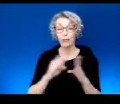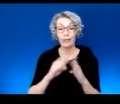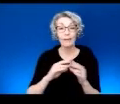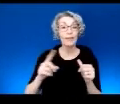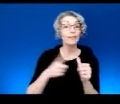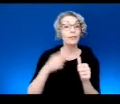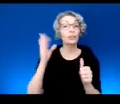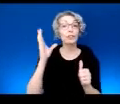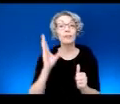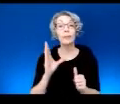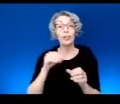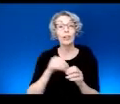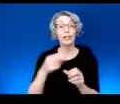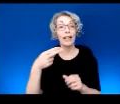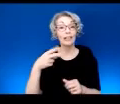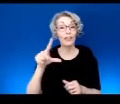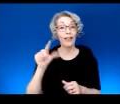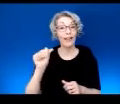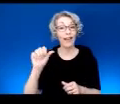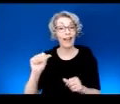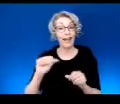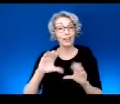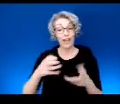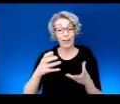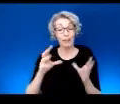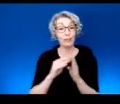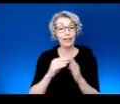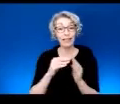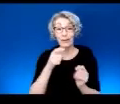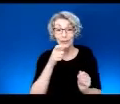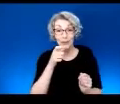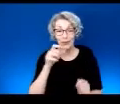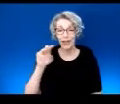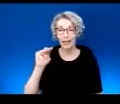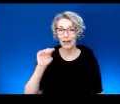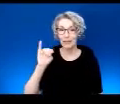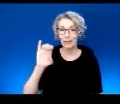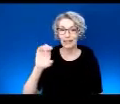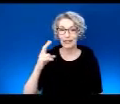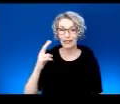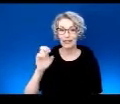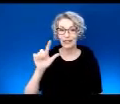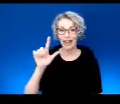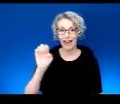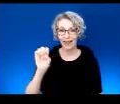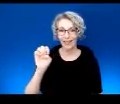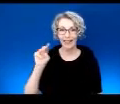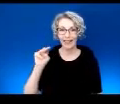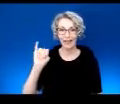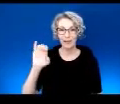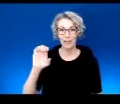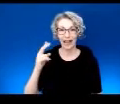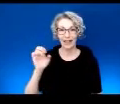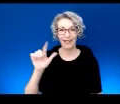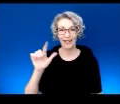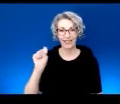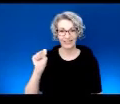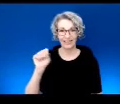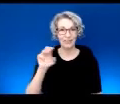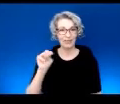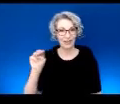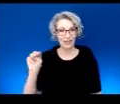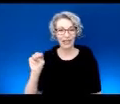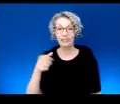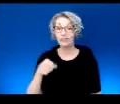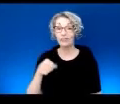HLAA chapter meeting was Michelle Michaels, and did a great job. through the years,